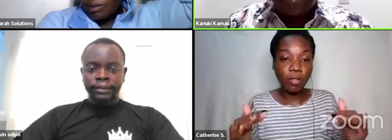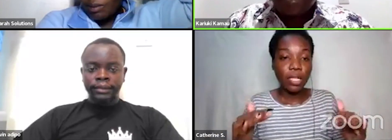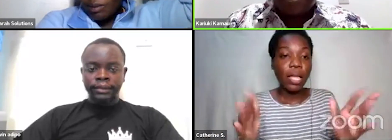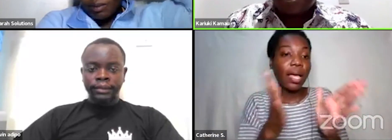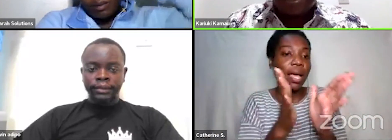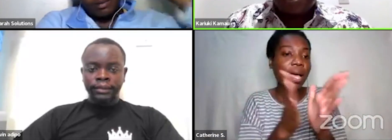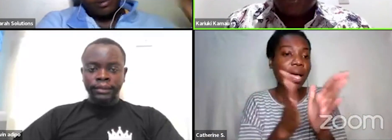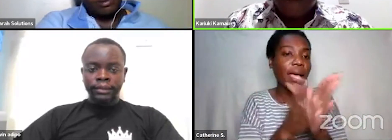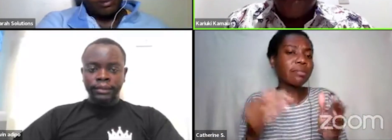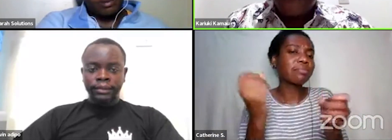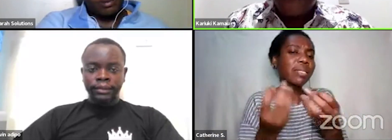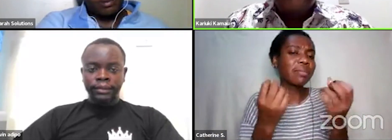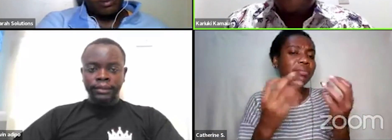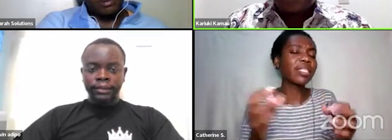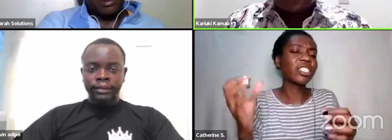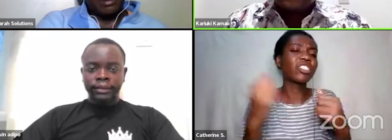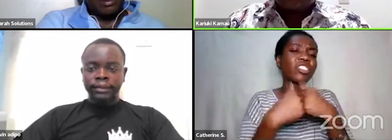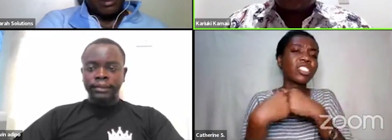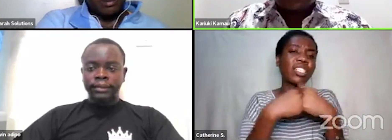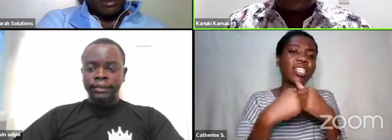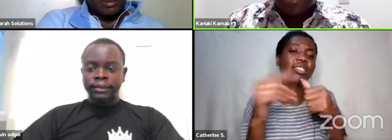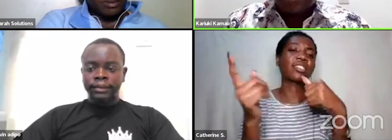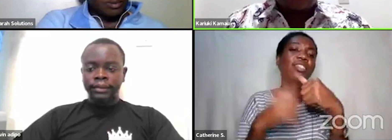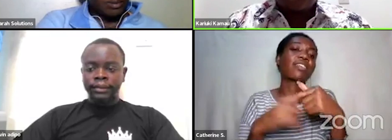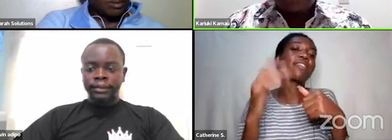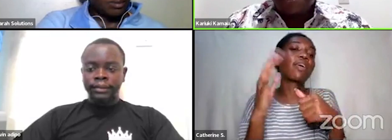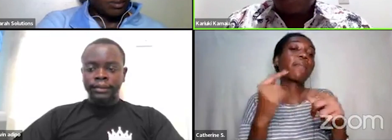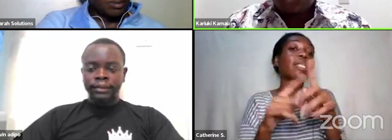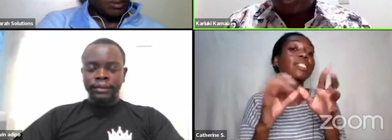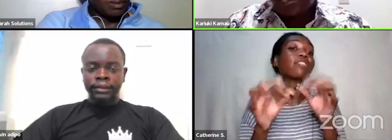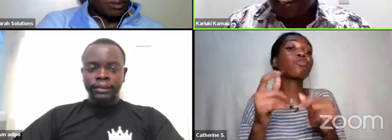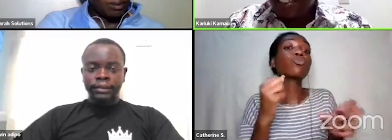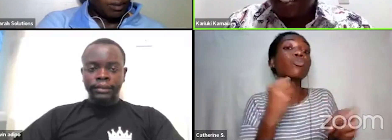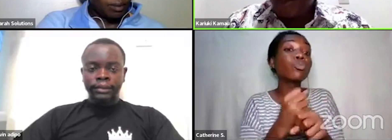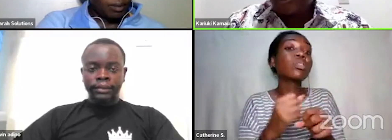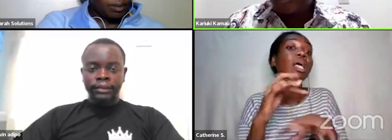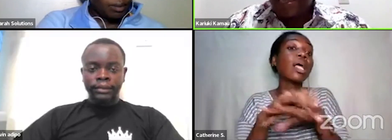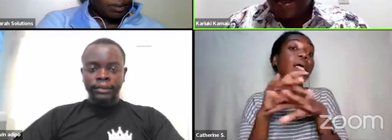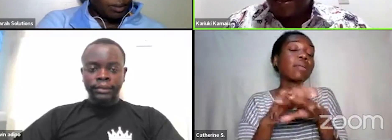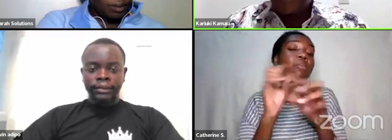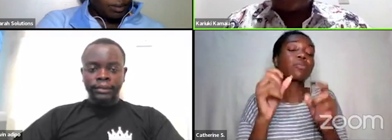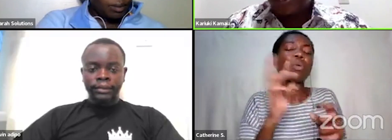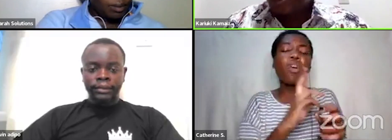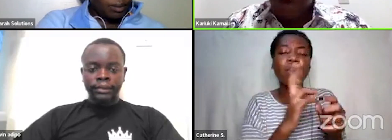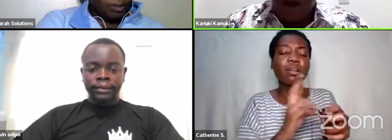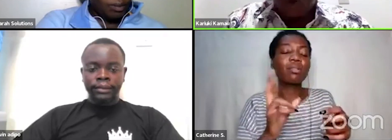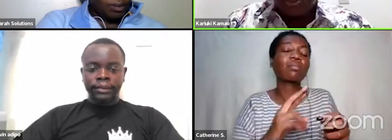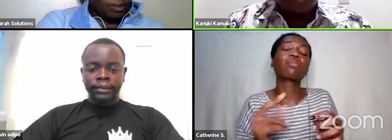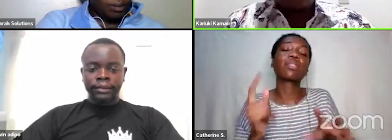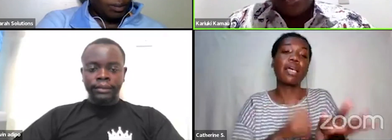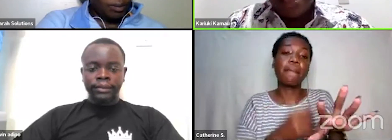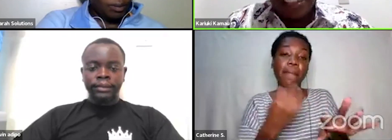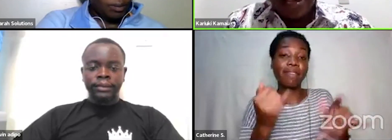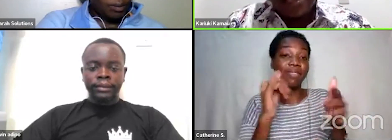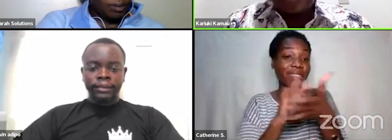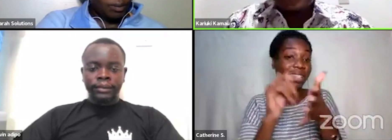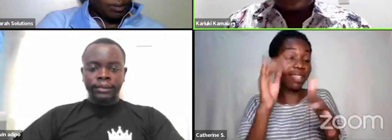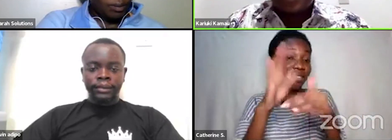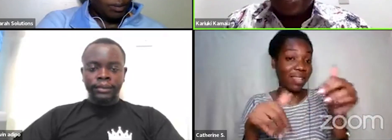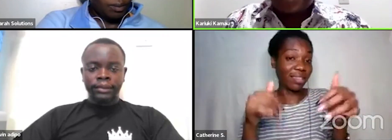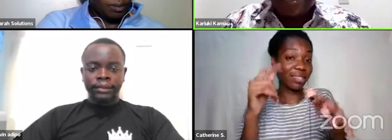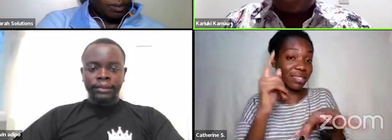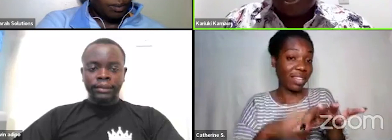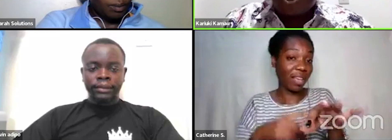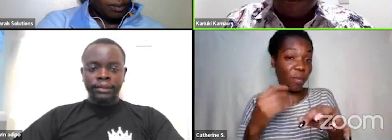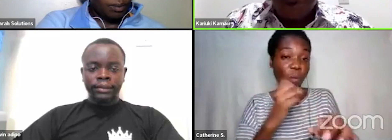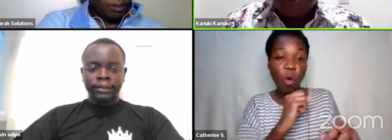so many challenges at 65. But if you do it early, you can be able to take risk when you are young than when you are old. So I encourage,